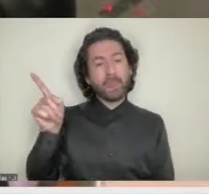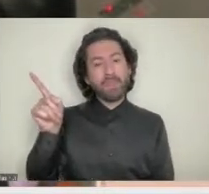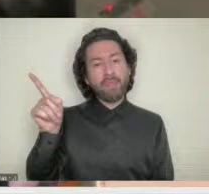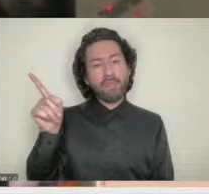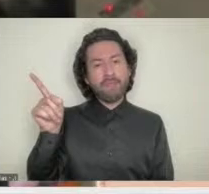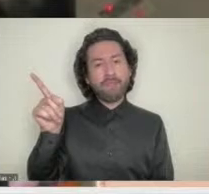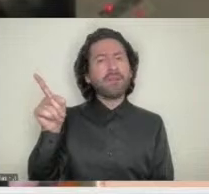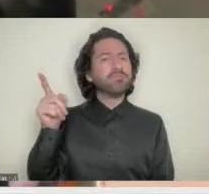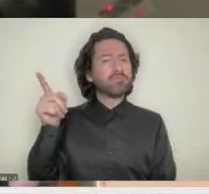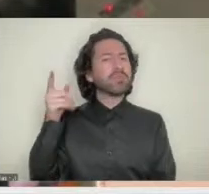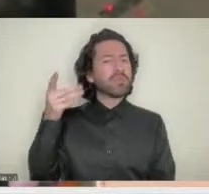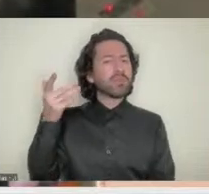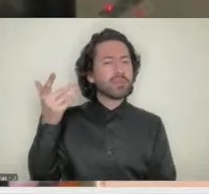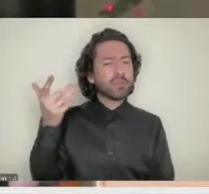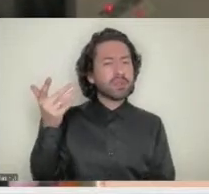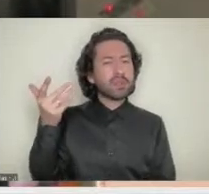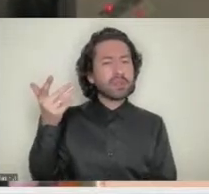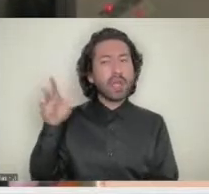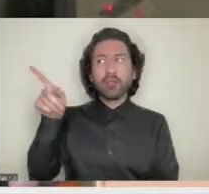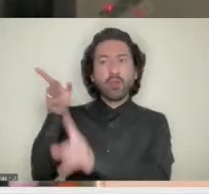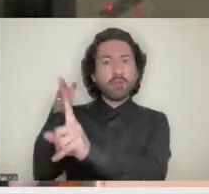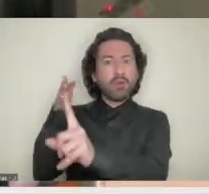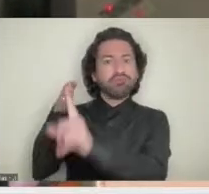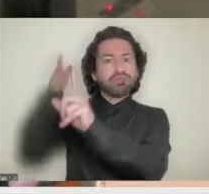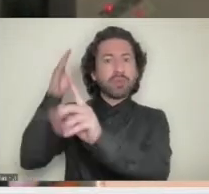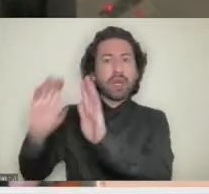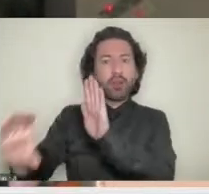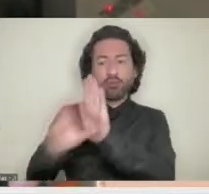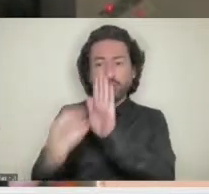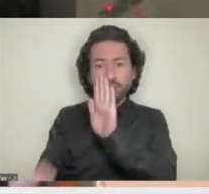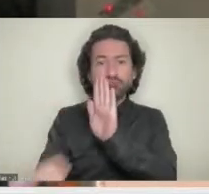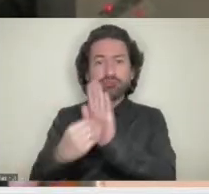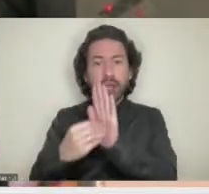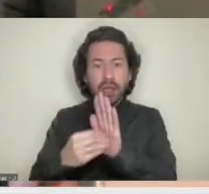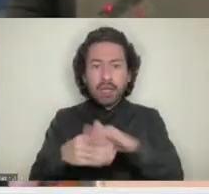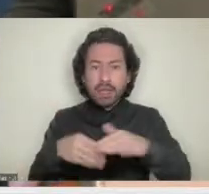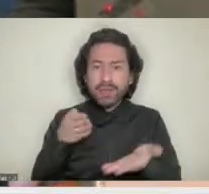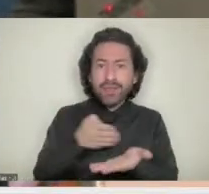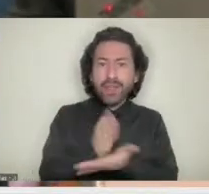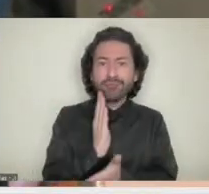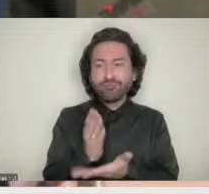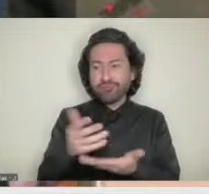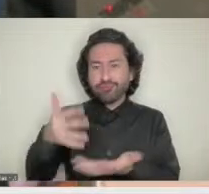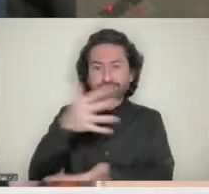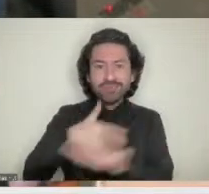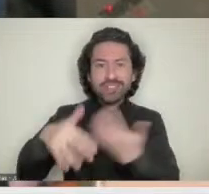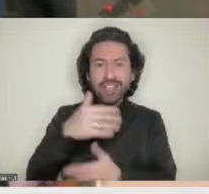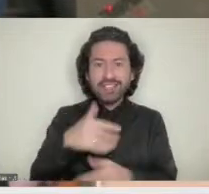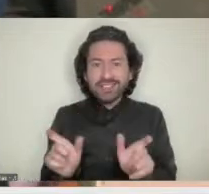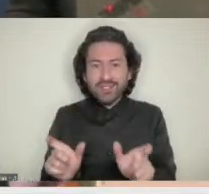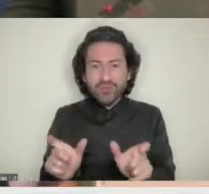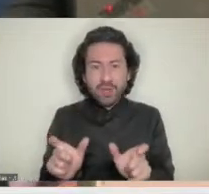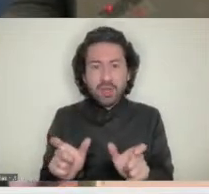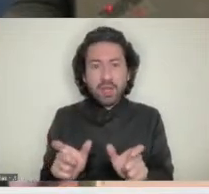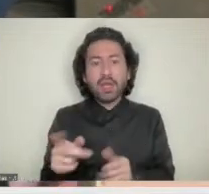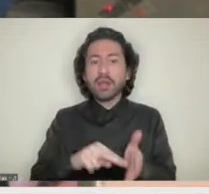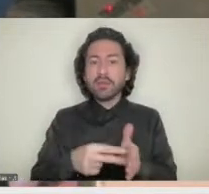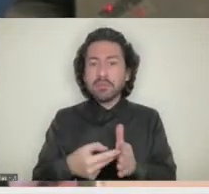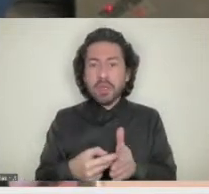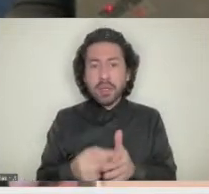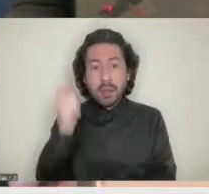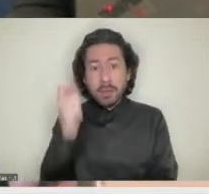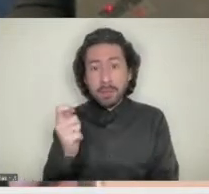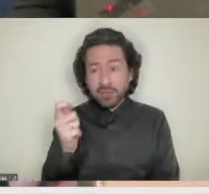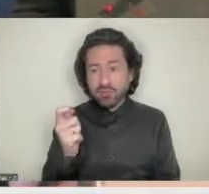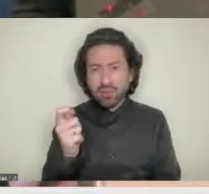is a paradigm, recognize constitutionally the right to social security. And that allows and